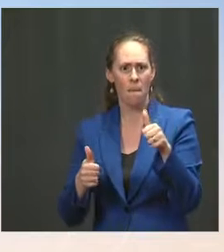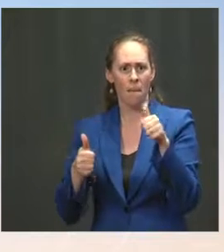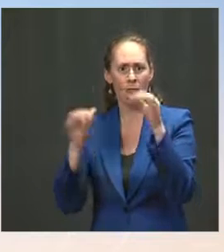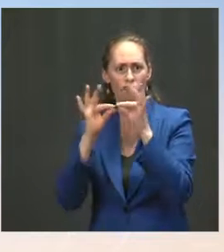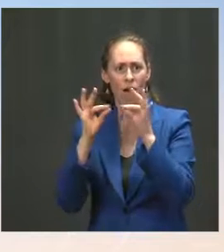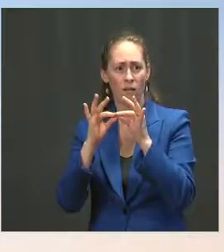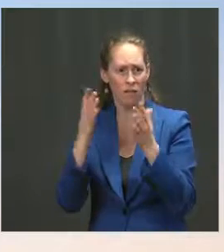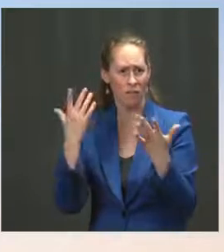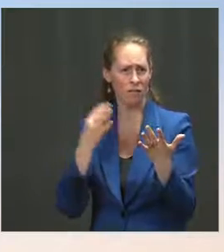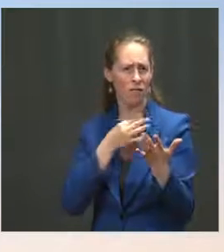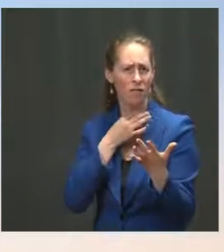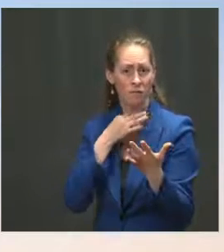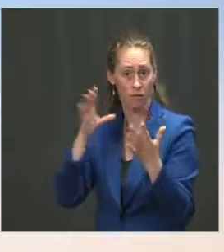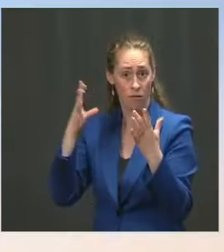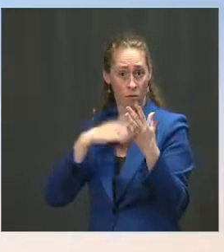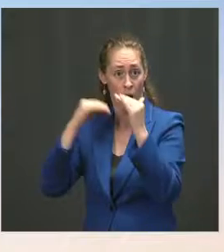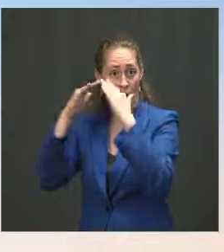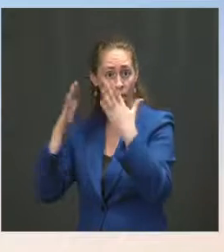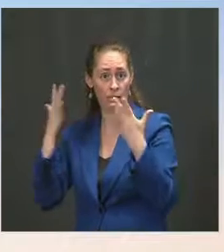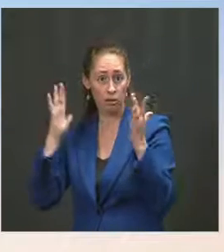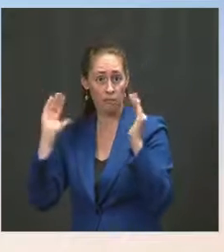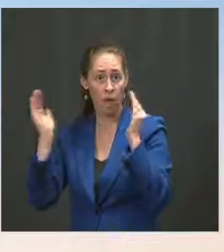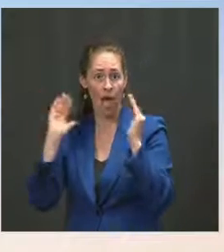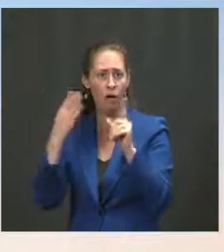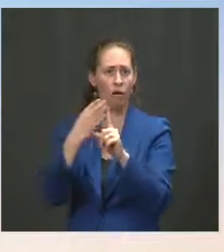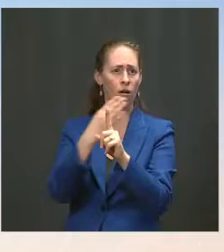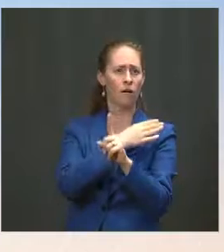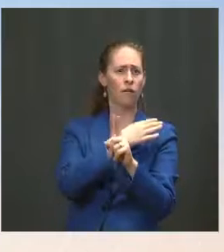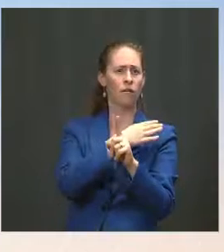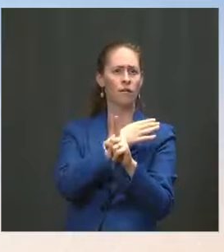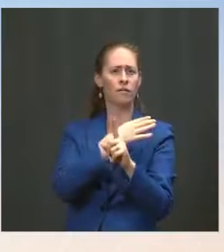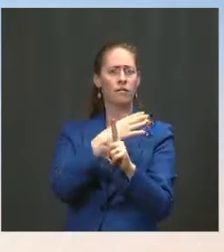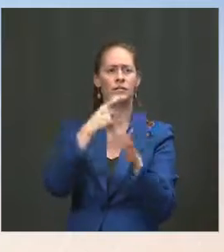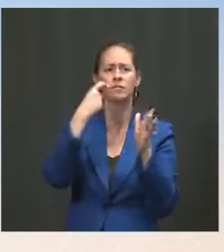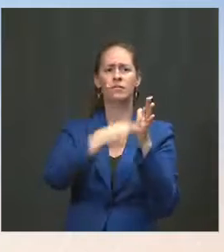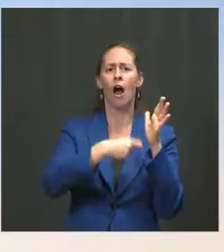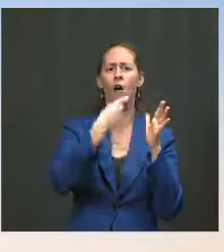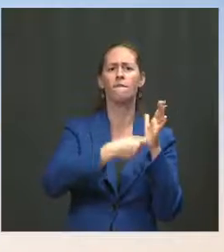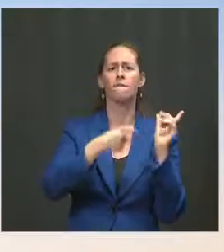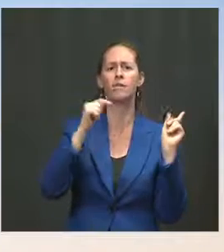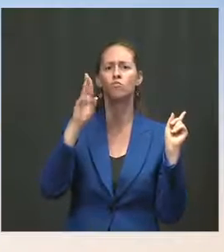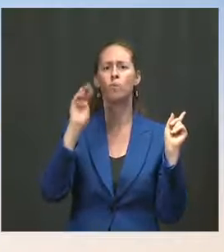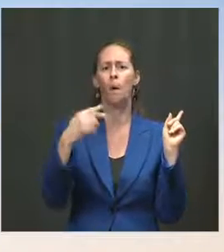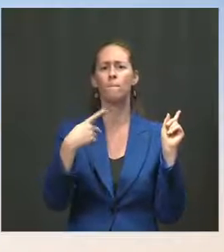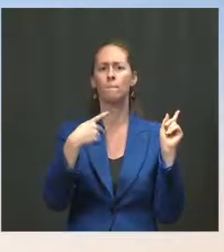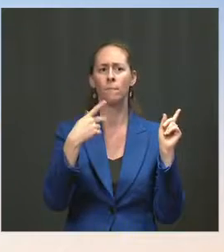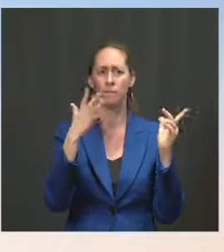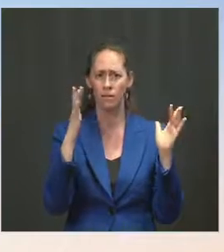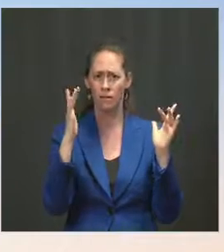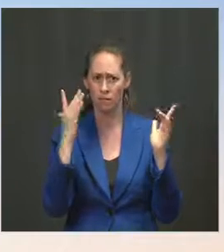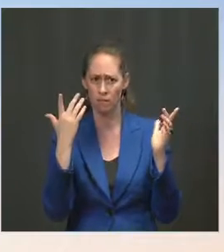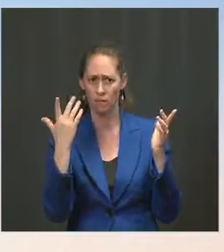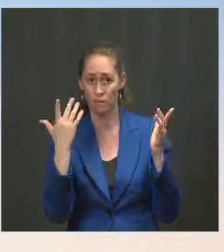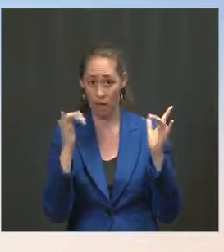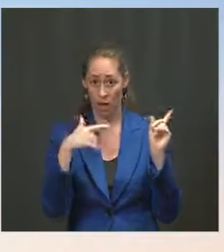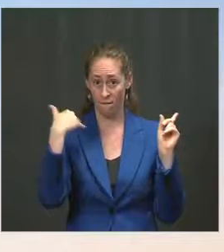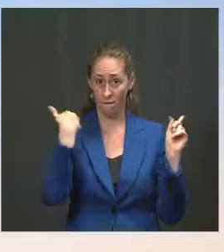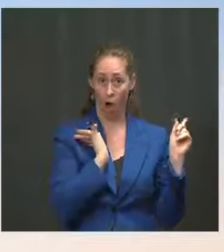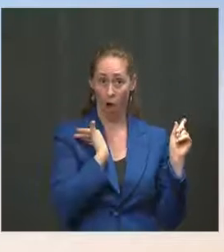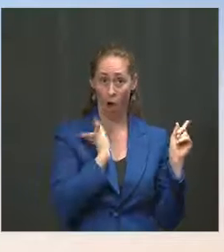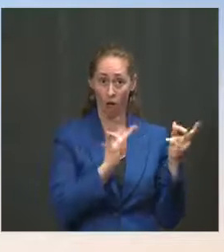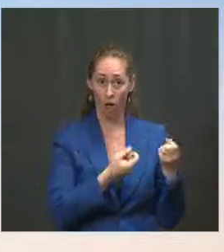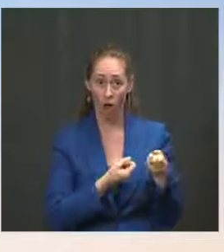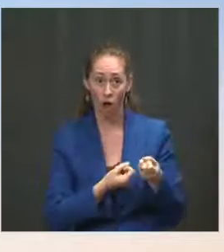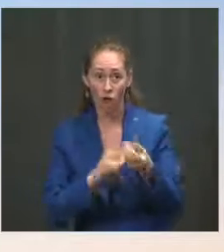previous administration's tariffs to see which ones actually serve, geopolitical interests, and then which ones